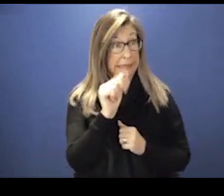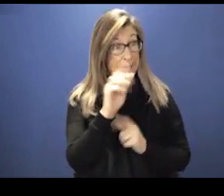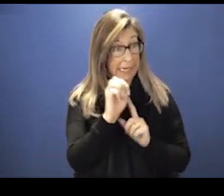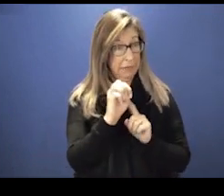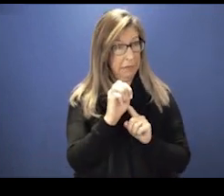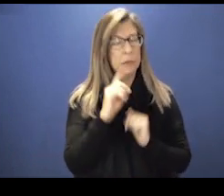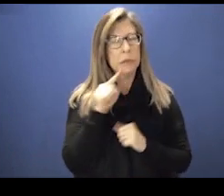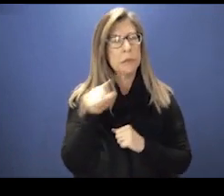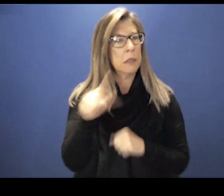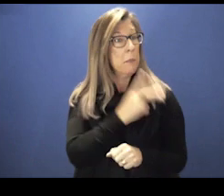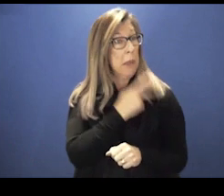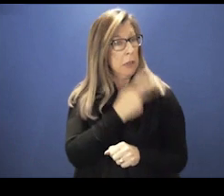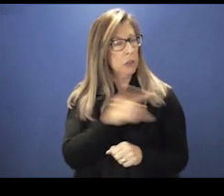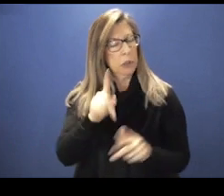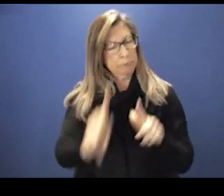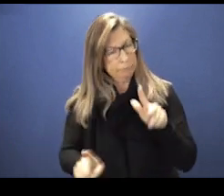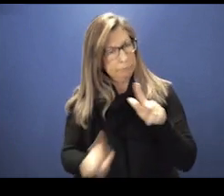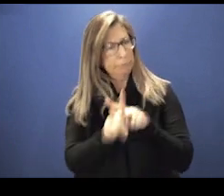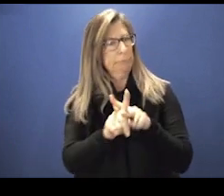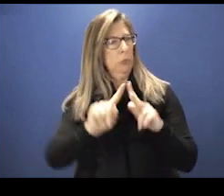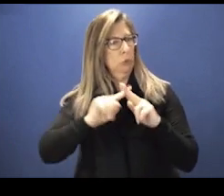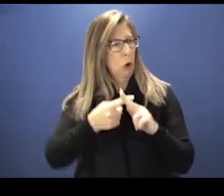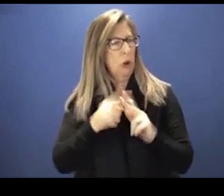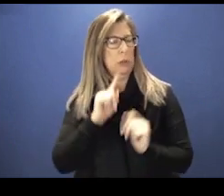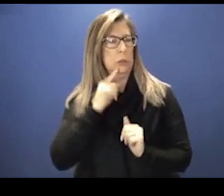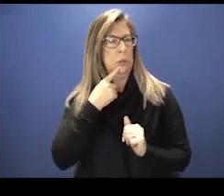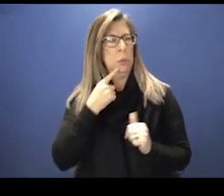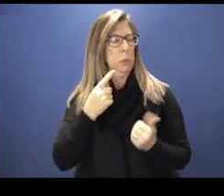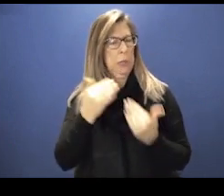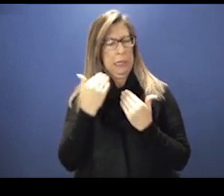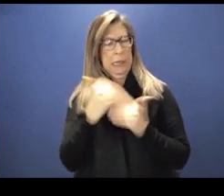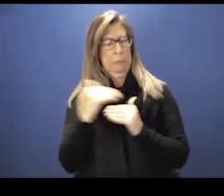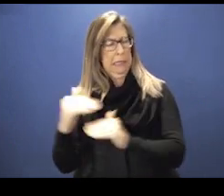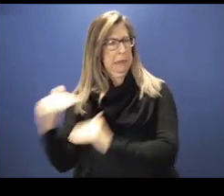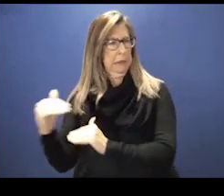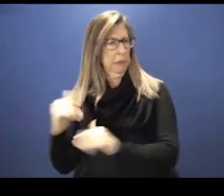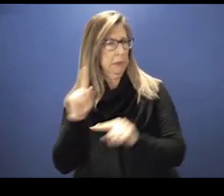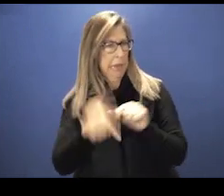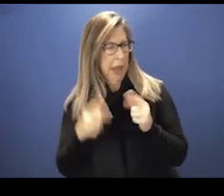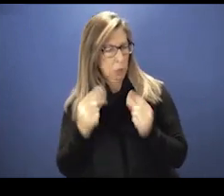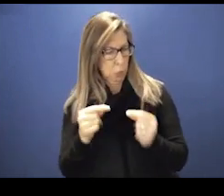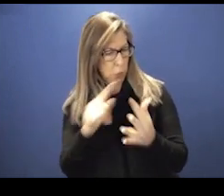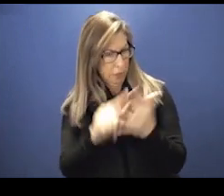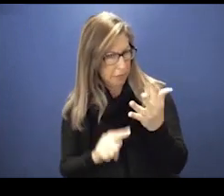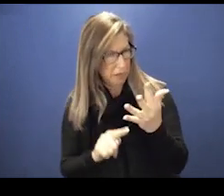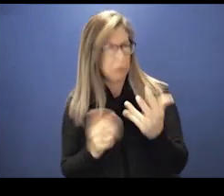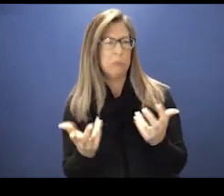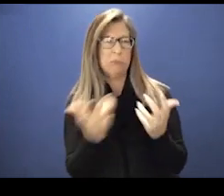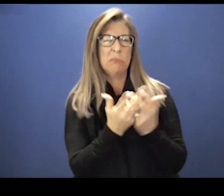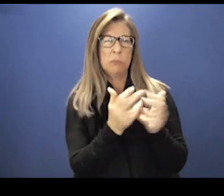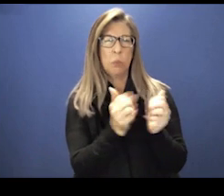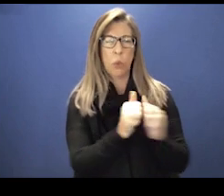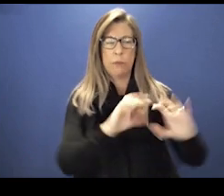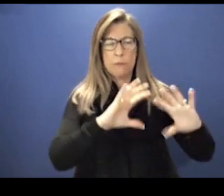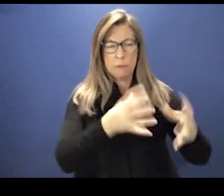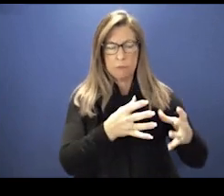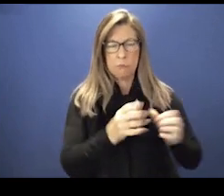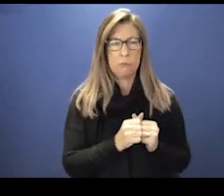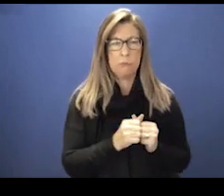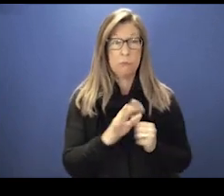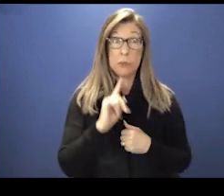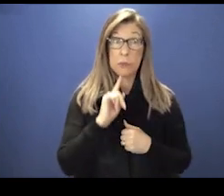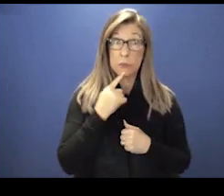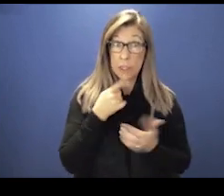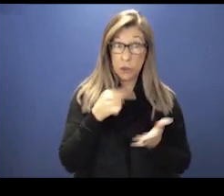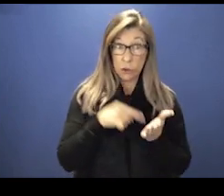The date should be the year when your patient began to experience severe limitations in that particular category. Severe